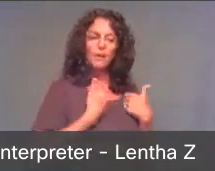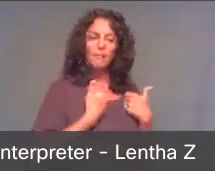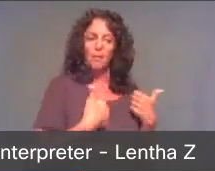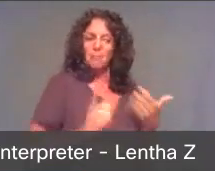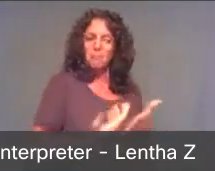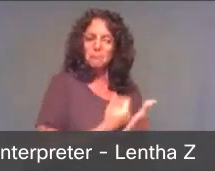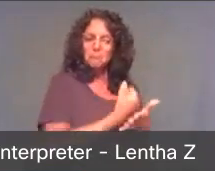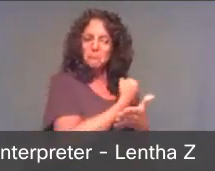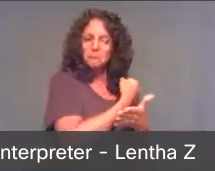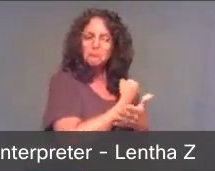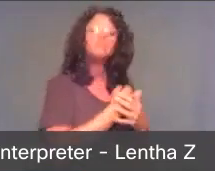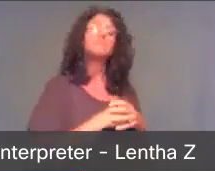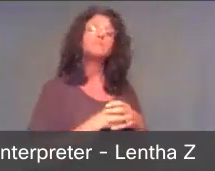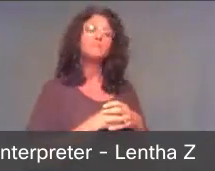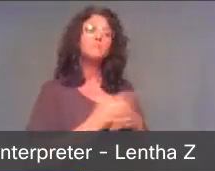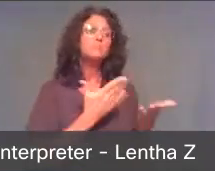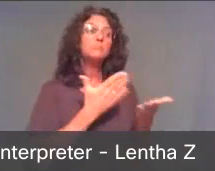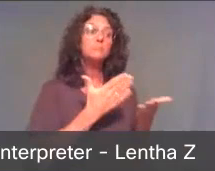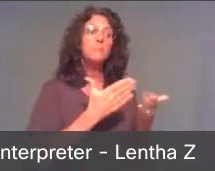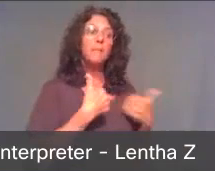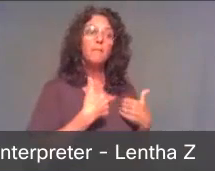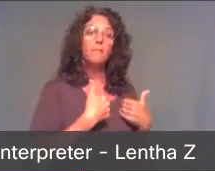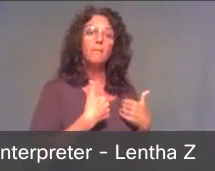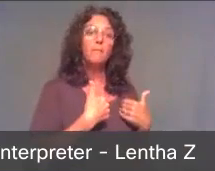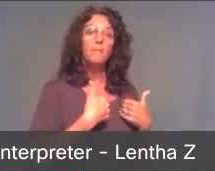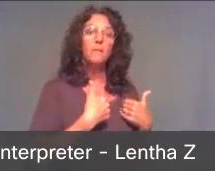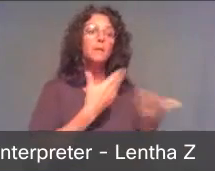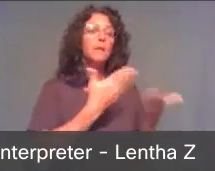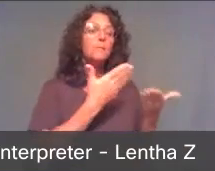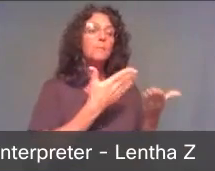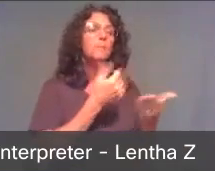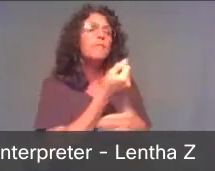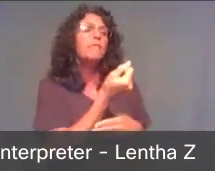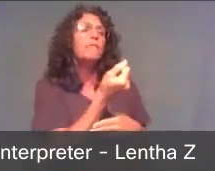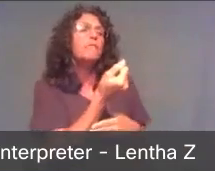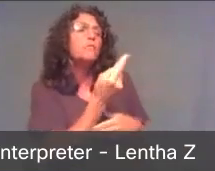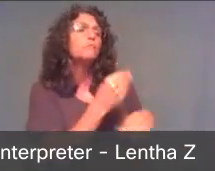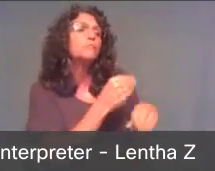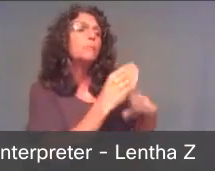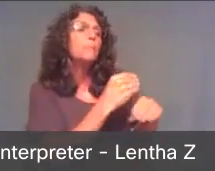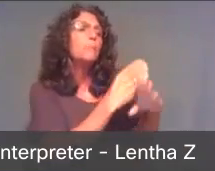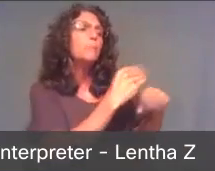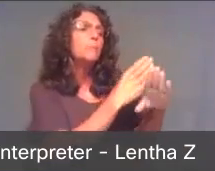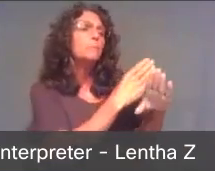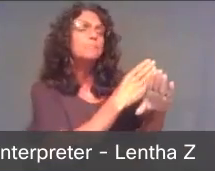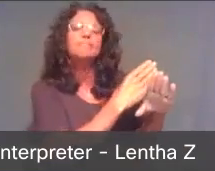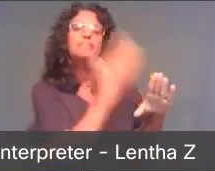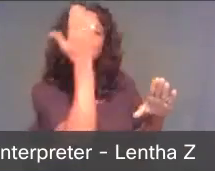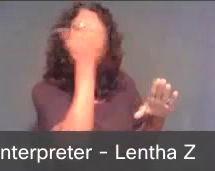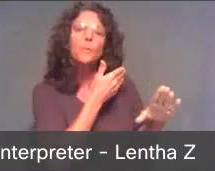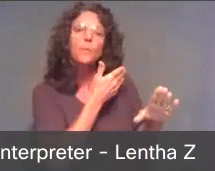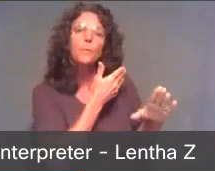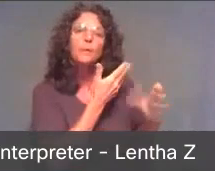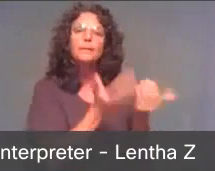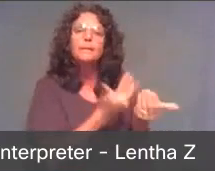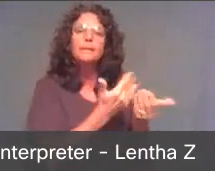things, and I very well may have, but there might be certain barriers, certain potholes that I didn't notice that I was able to overcome